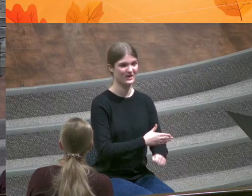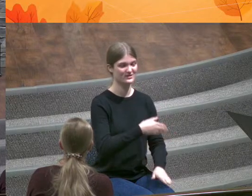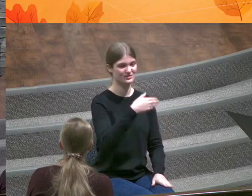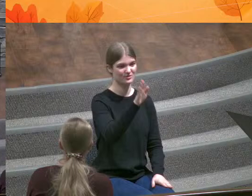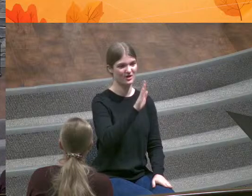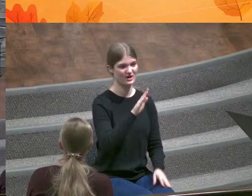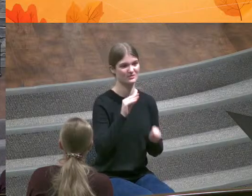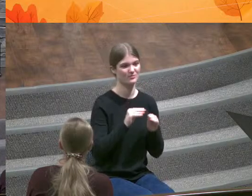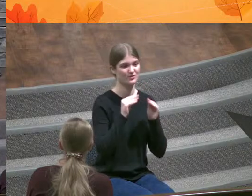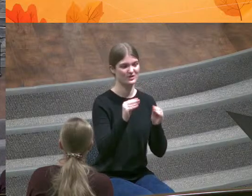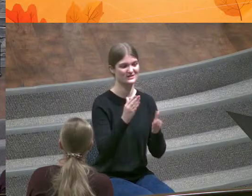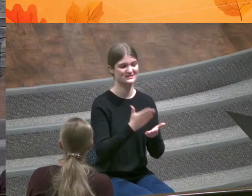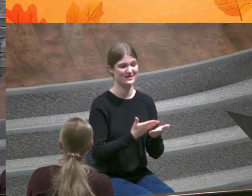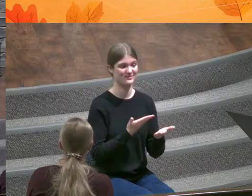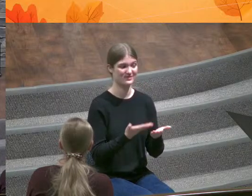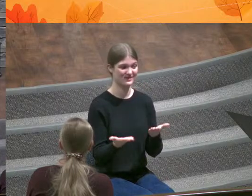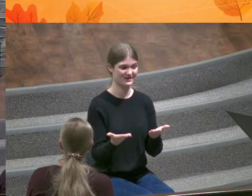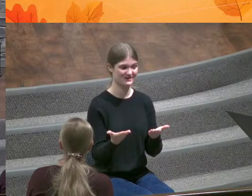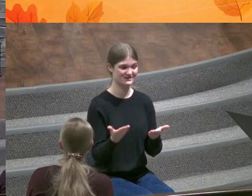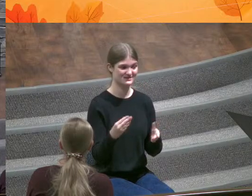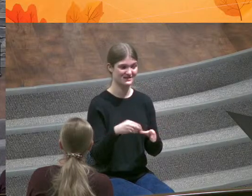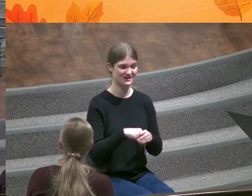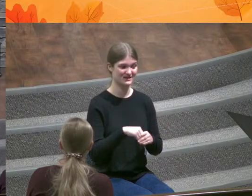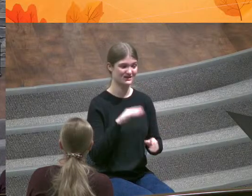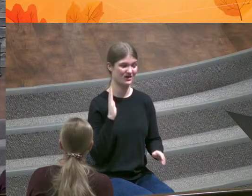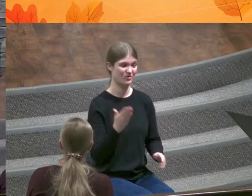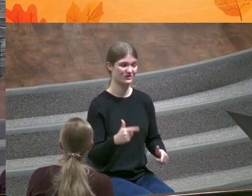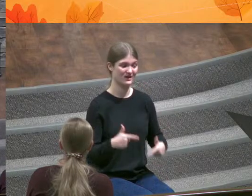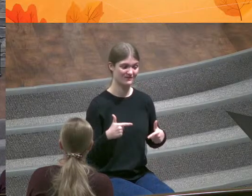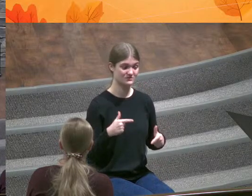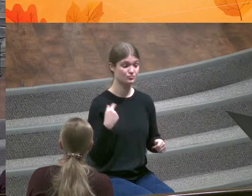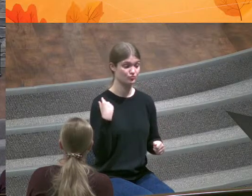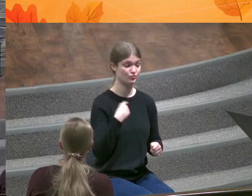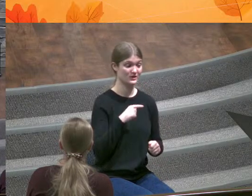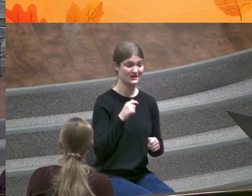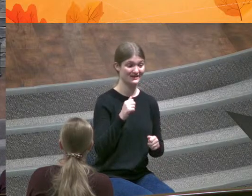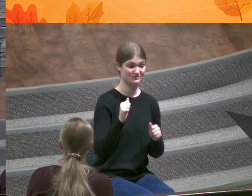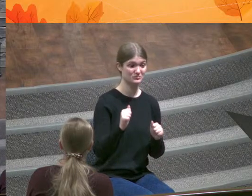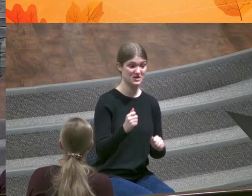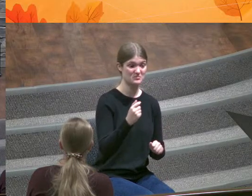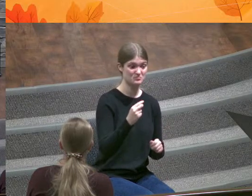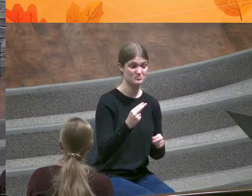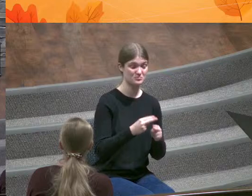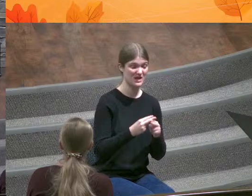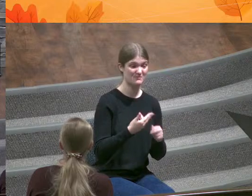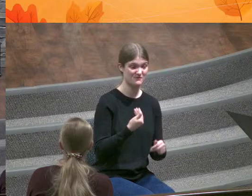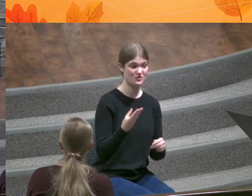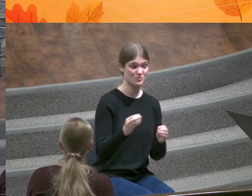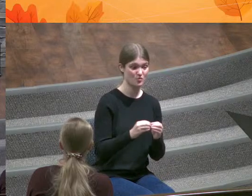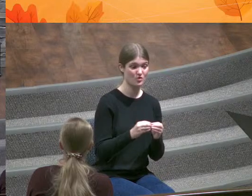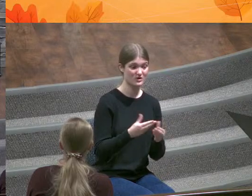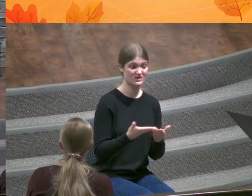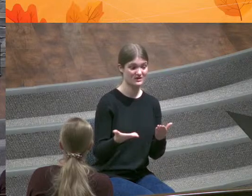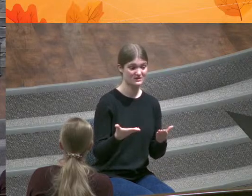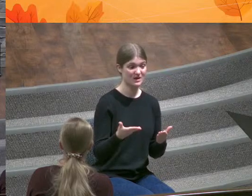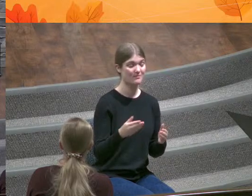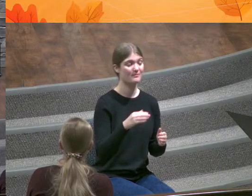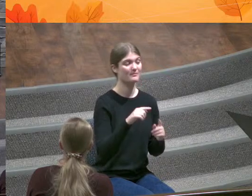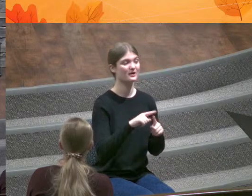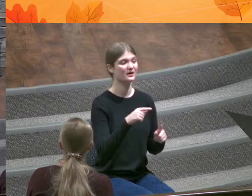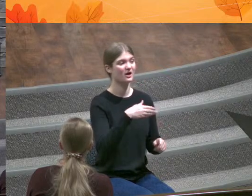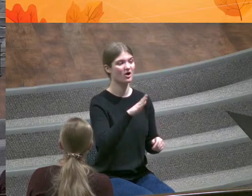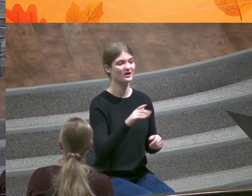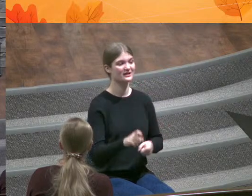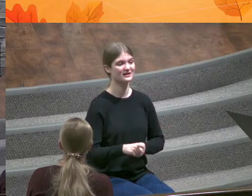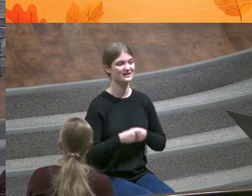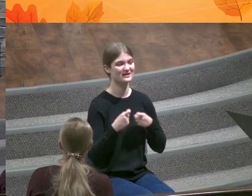And God has put some things in place, and we could have listed a few more. God has put some things in place for